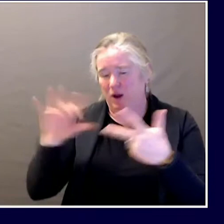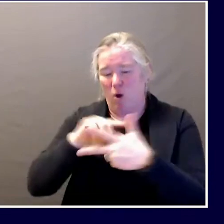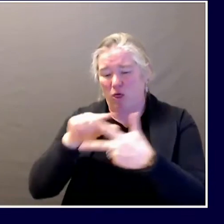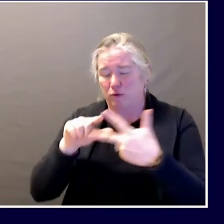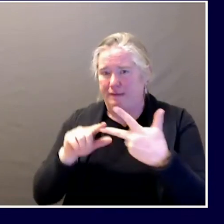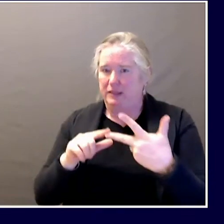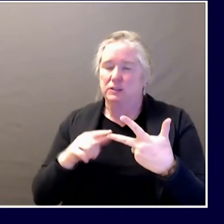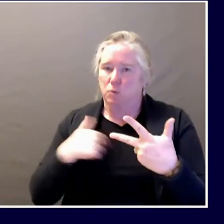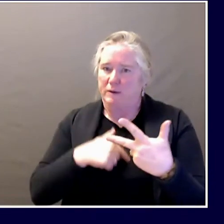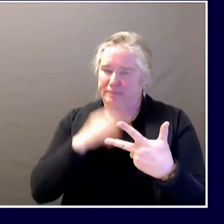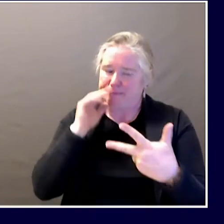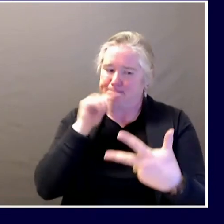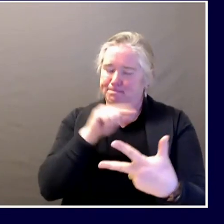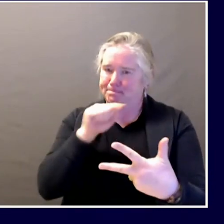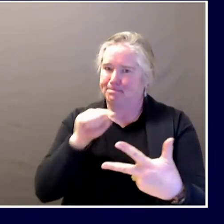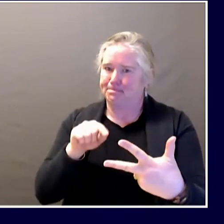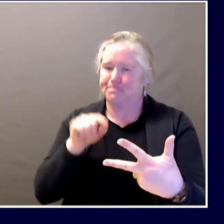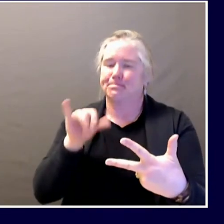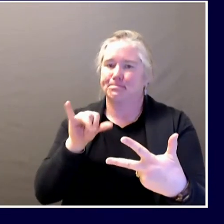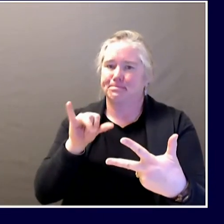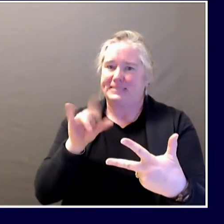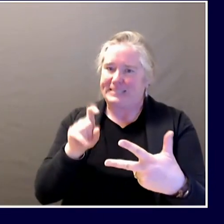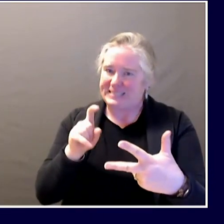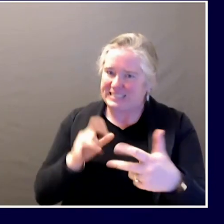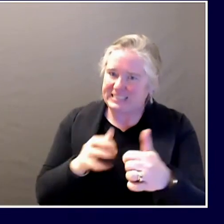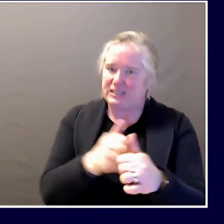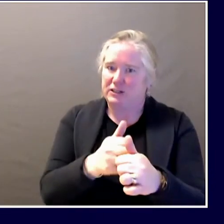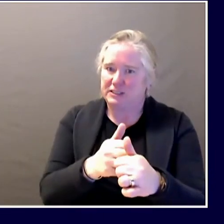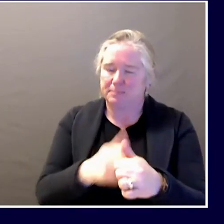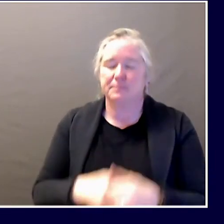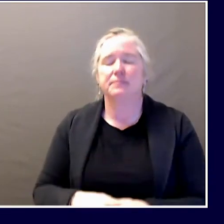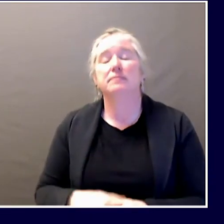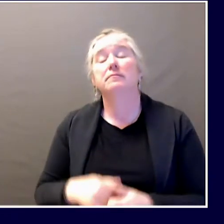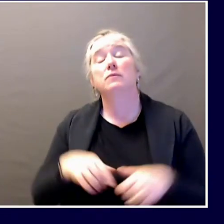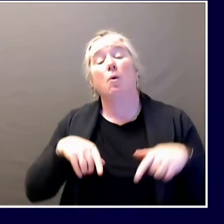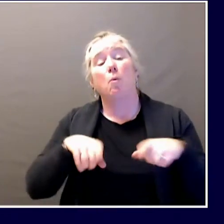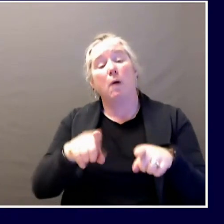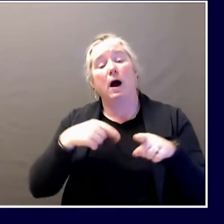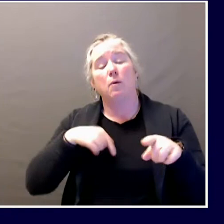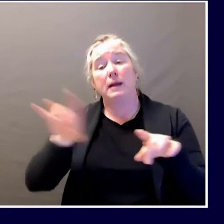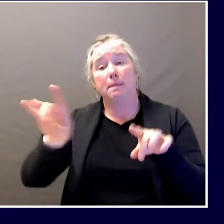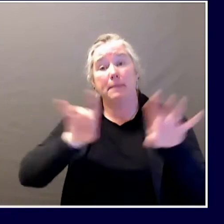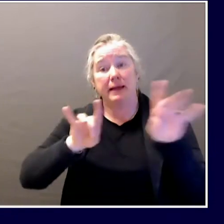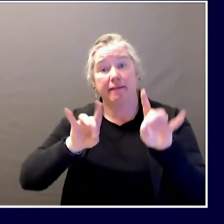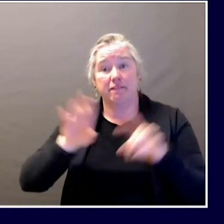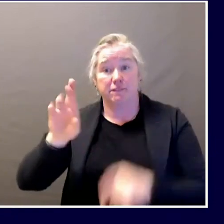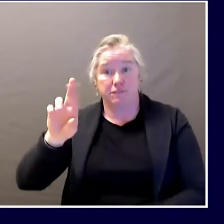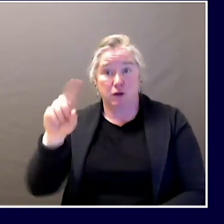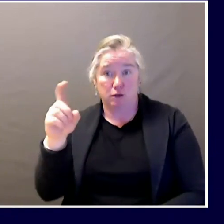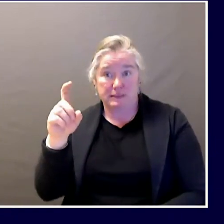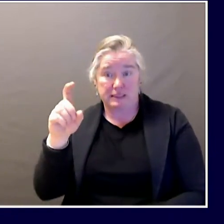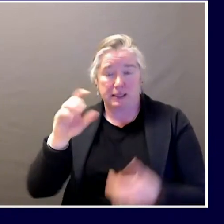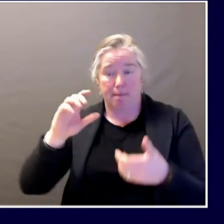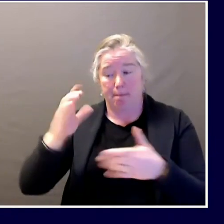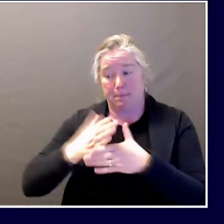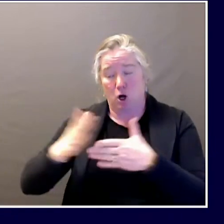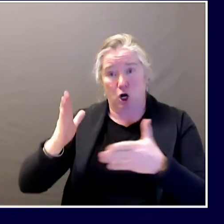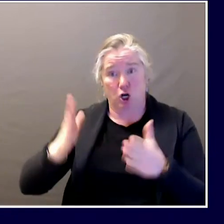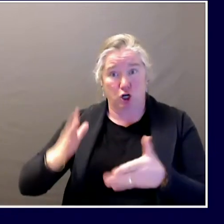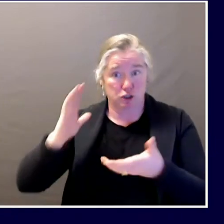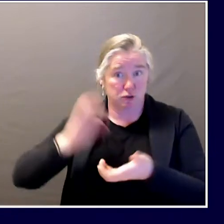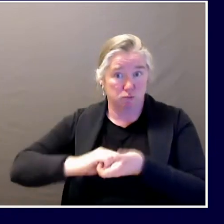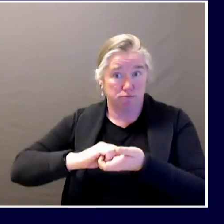for example, as we have been choosing pharmacy partners to activate, we have made sure to look